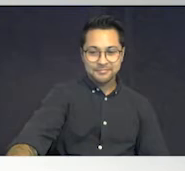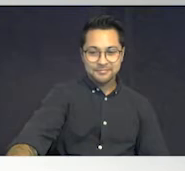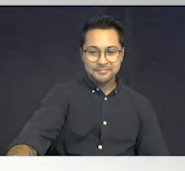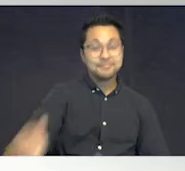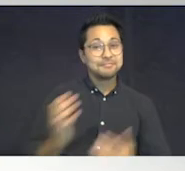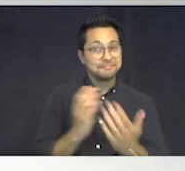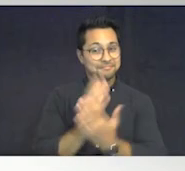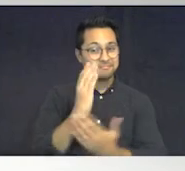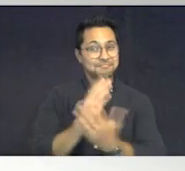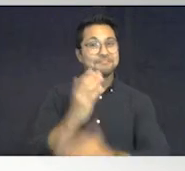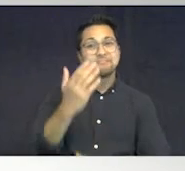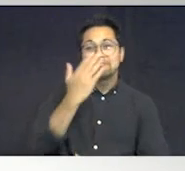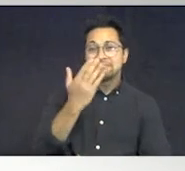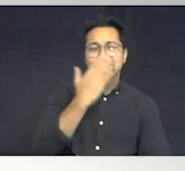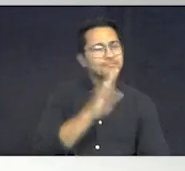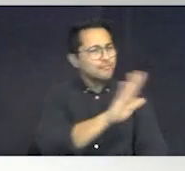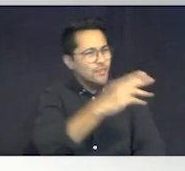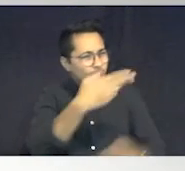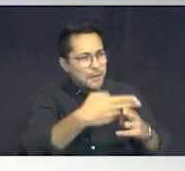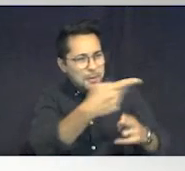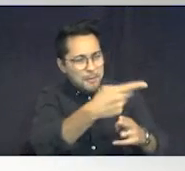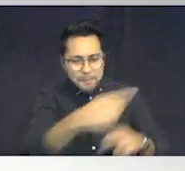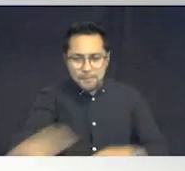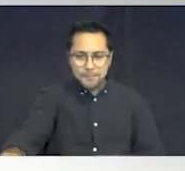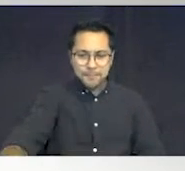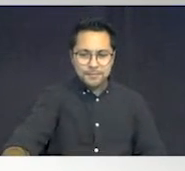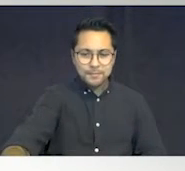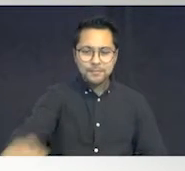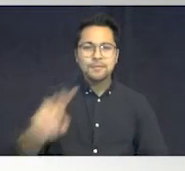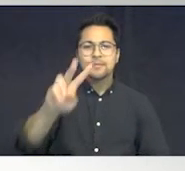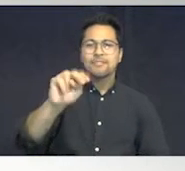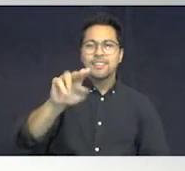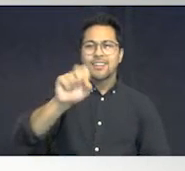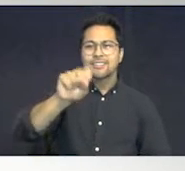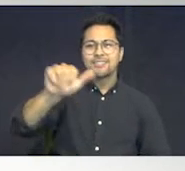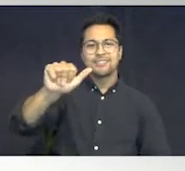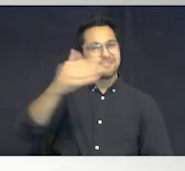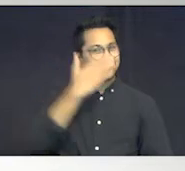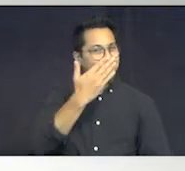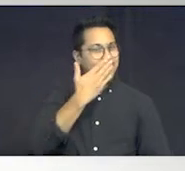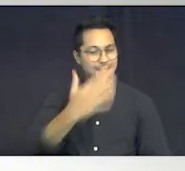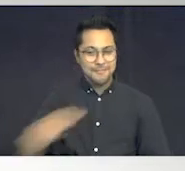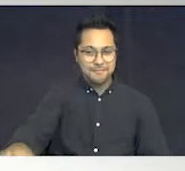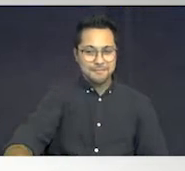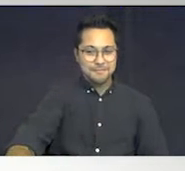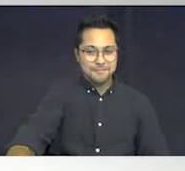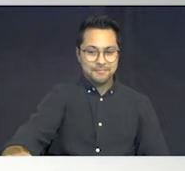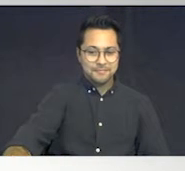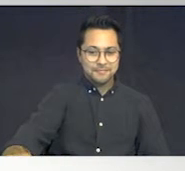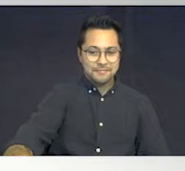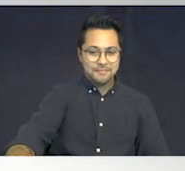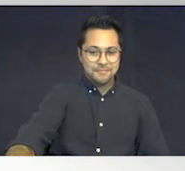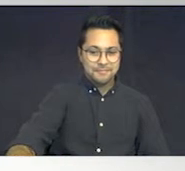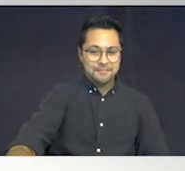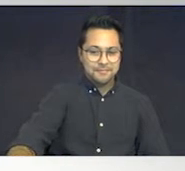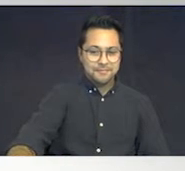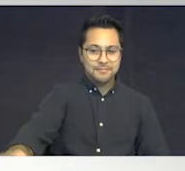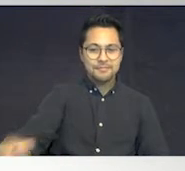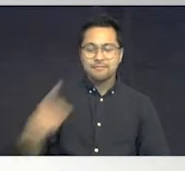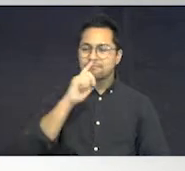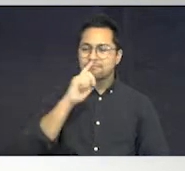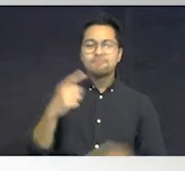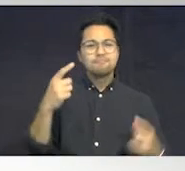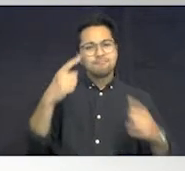All right, thank you. What was your name? Vanessa, thank you, Vanessa. So, yeah, generally disagreements are regarding